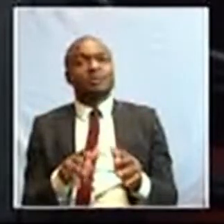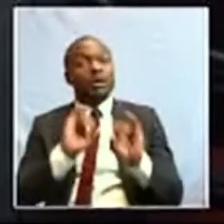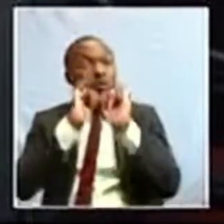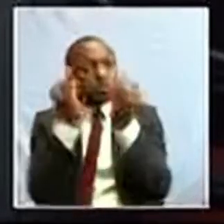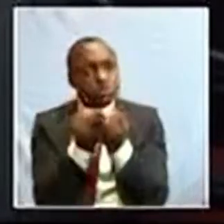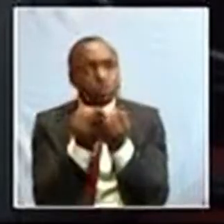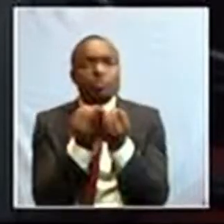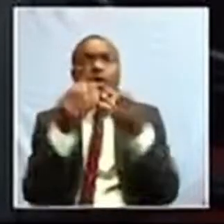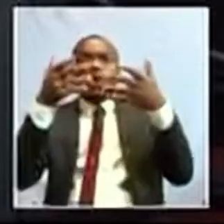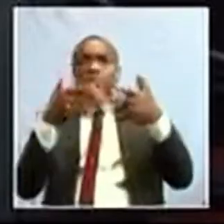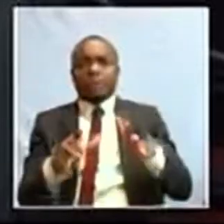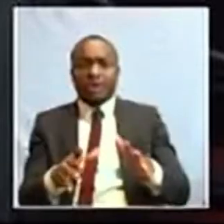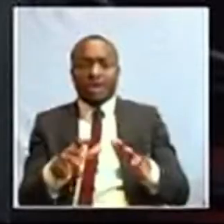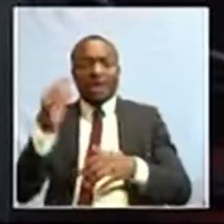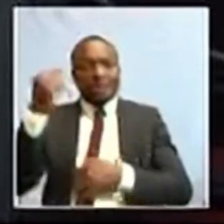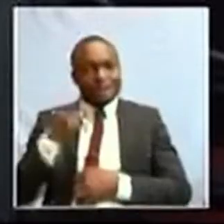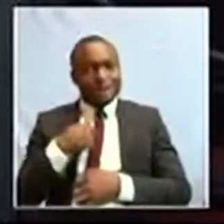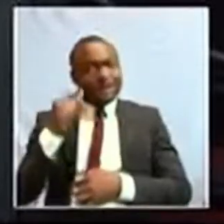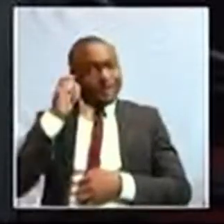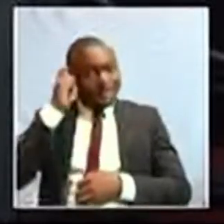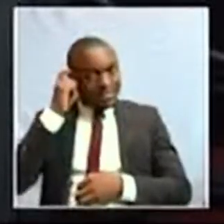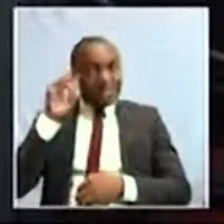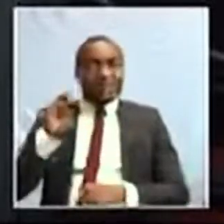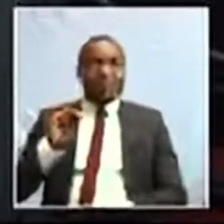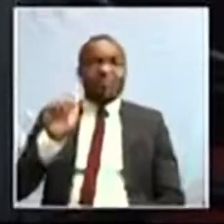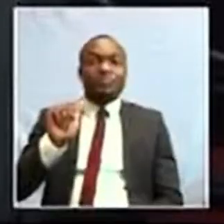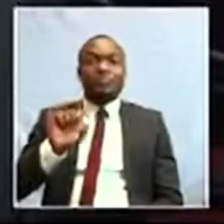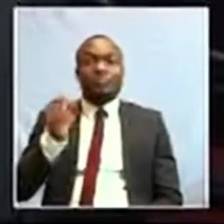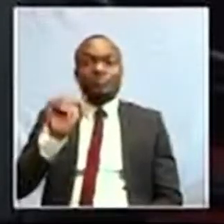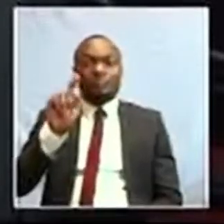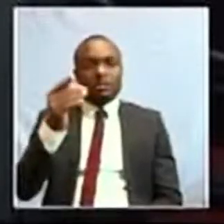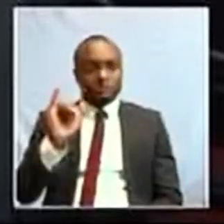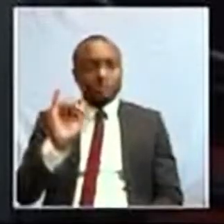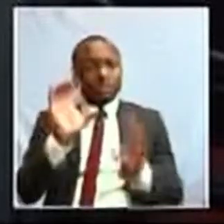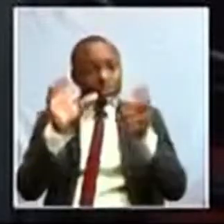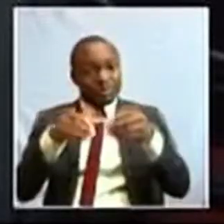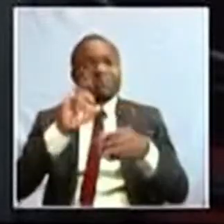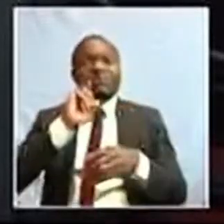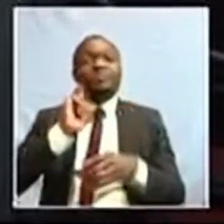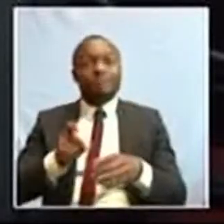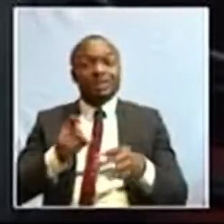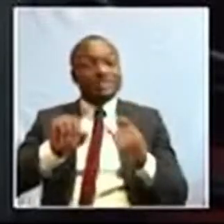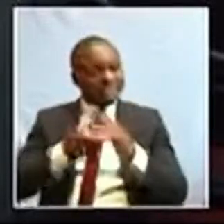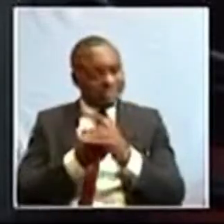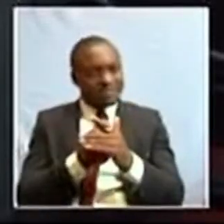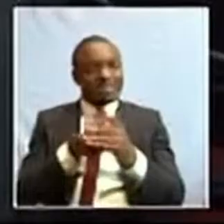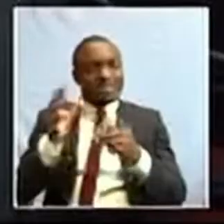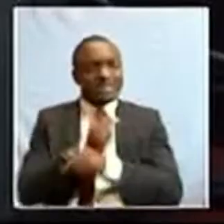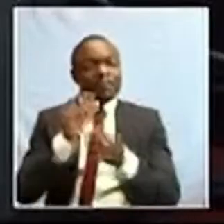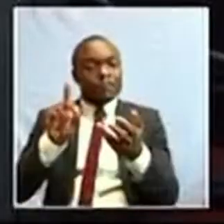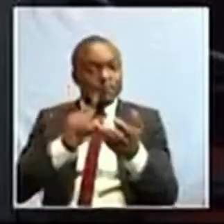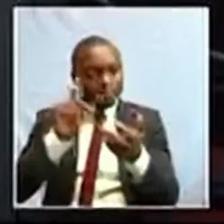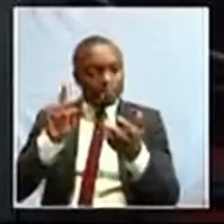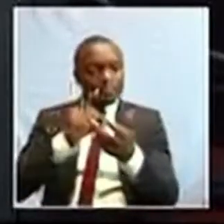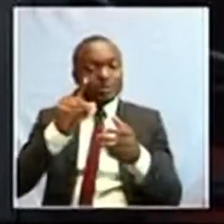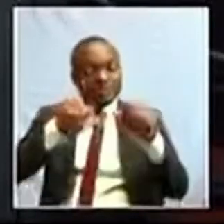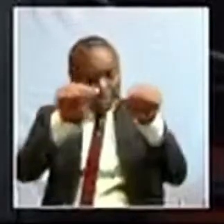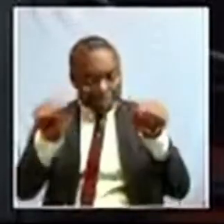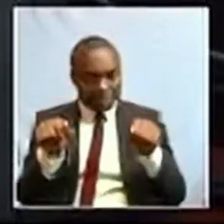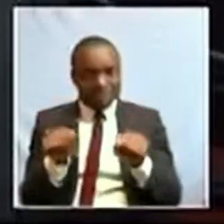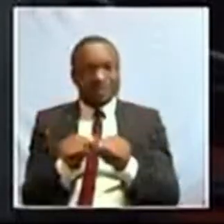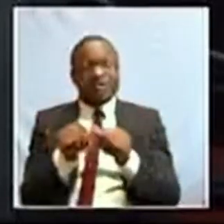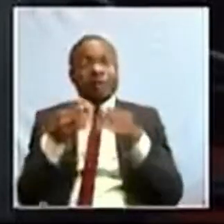Institutions will be lost. For me, I think Masaiti Council should begin to take priorities in areas